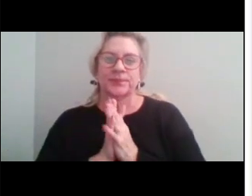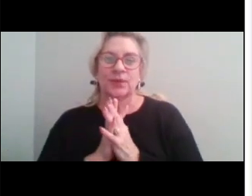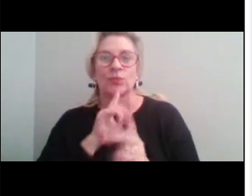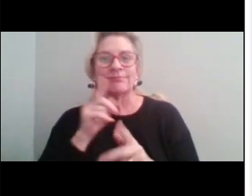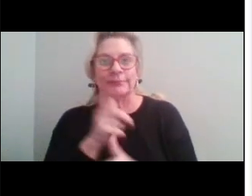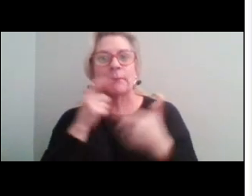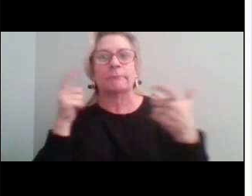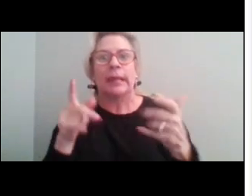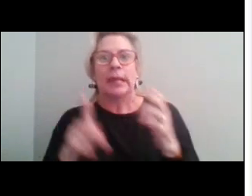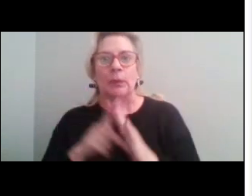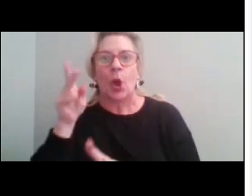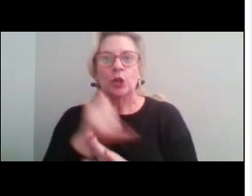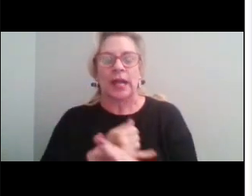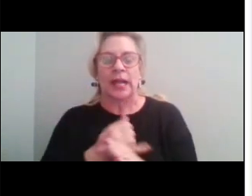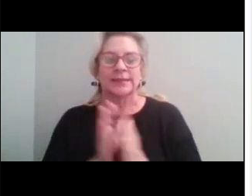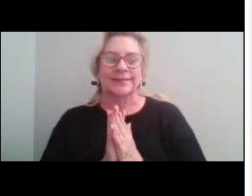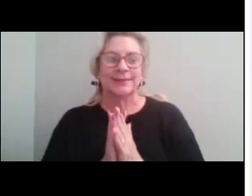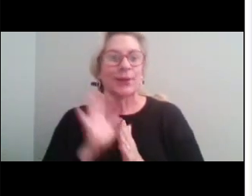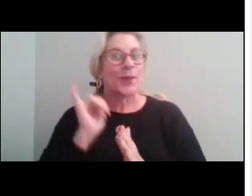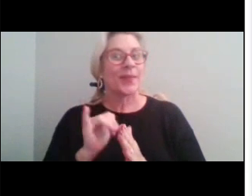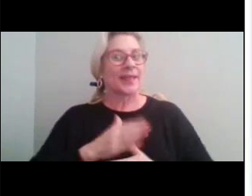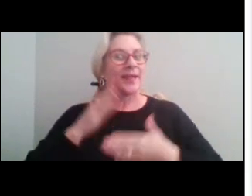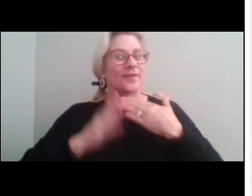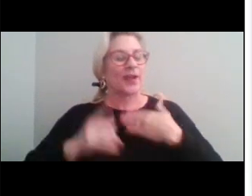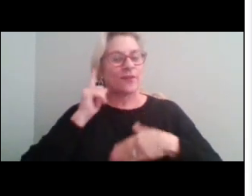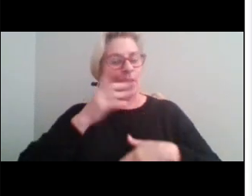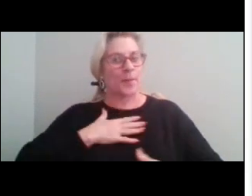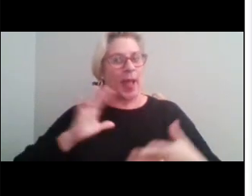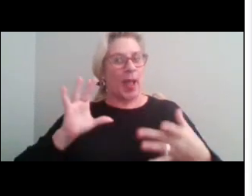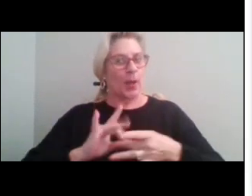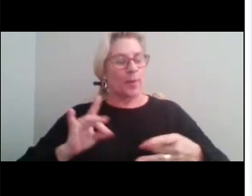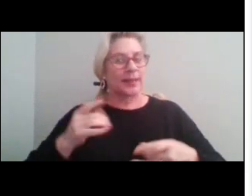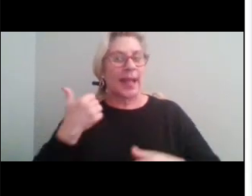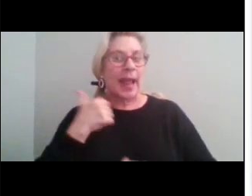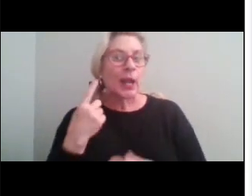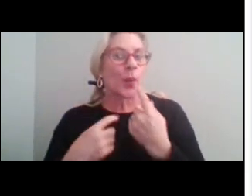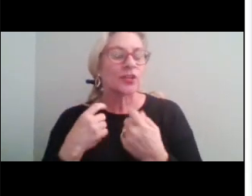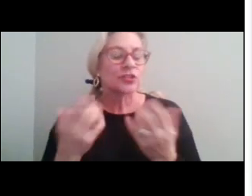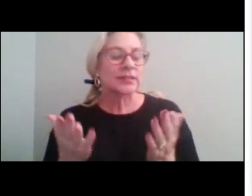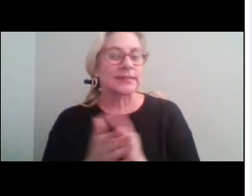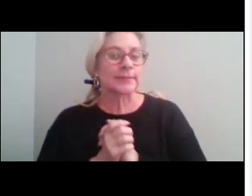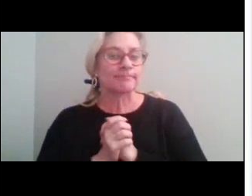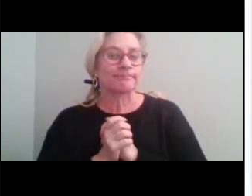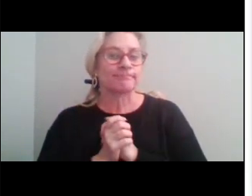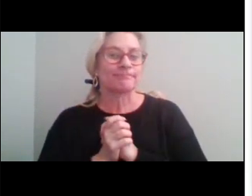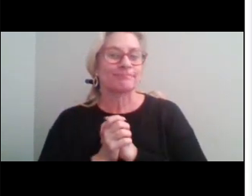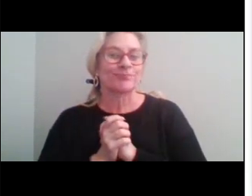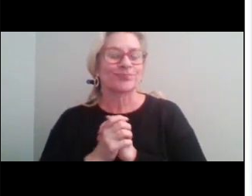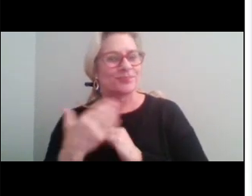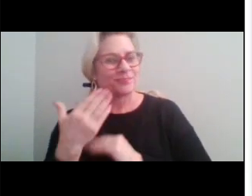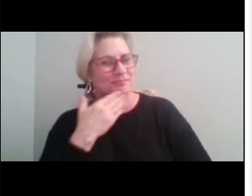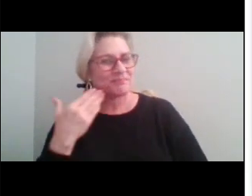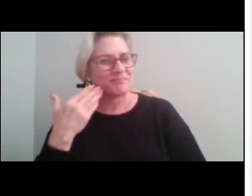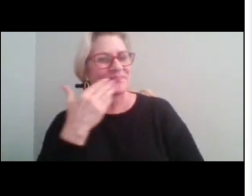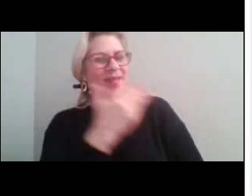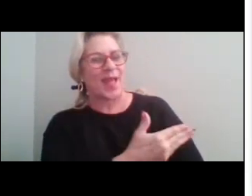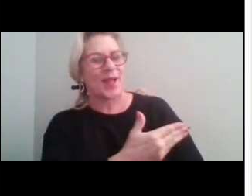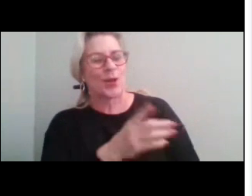And this concludes my comments for the afternoon. I'm willing to take any questions the commissioners may have. Thank you so much, Director